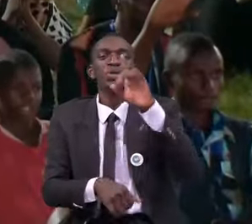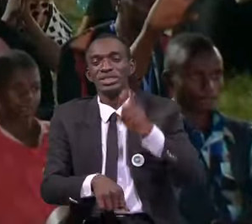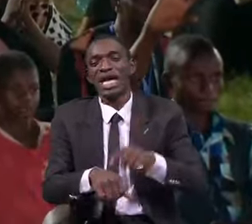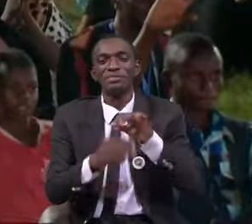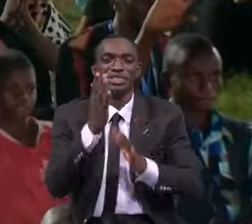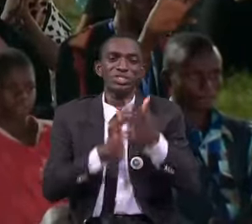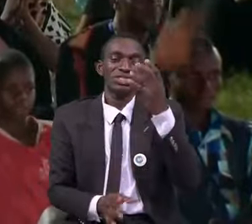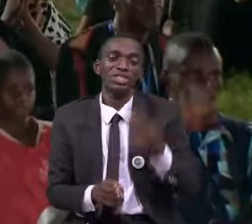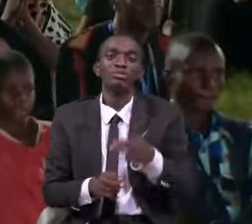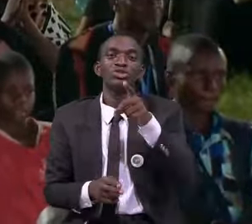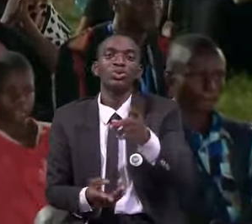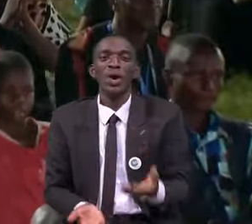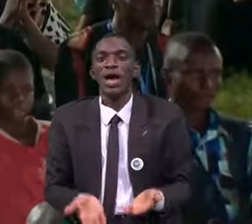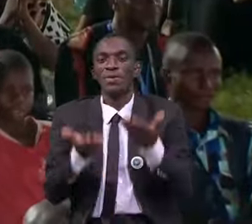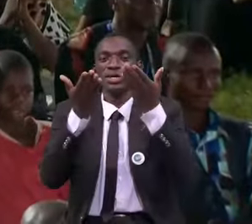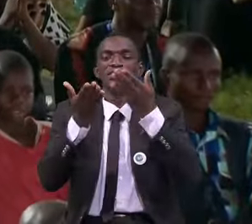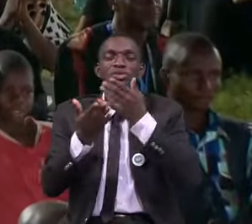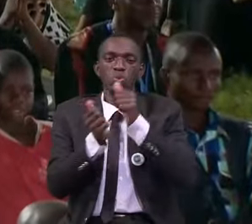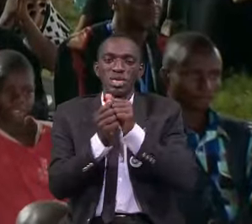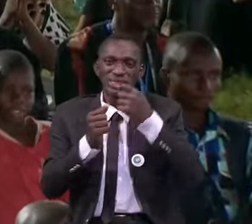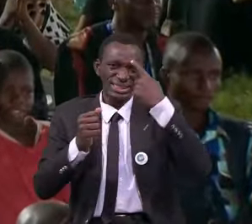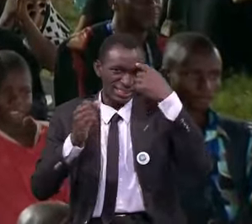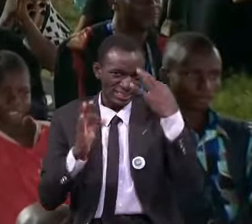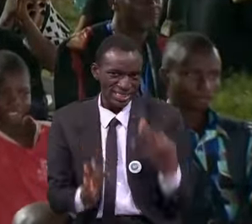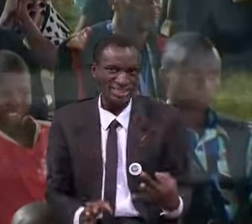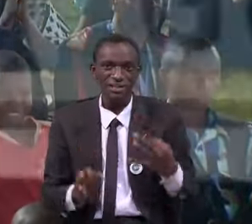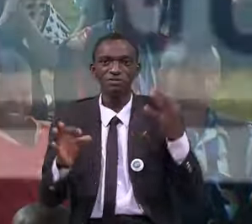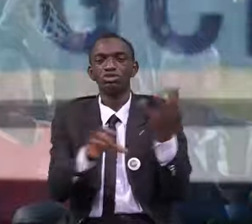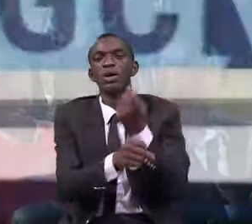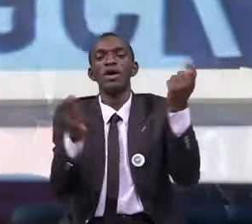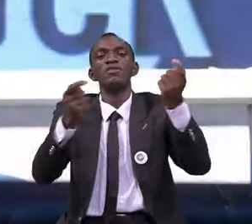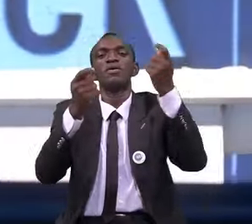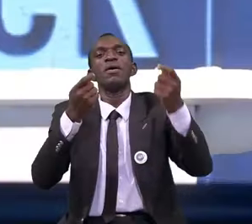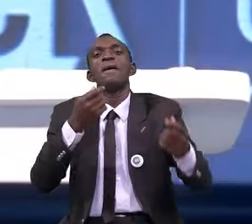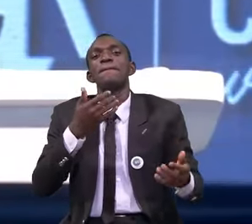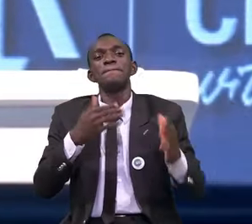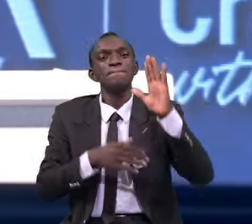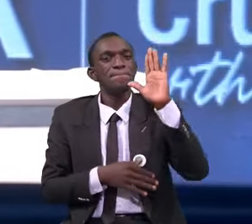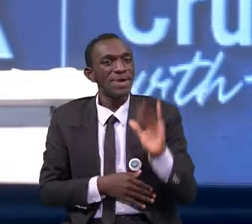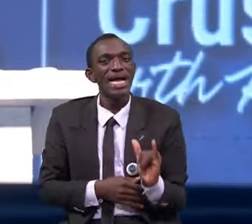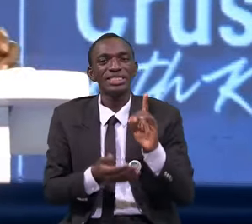You'll arise with decisive triumph by the divine touch.